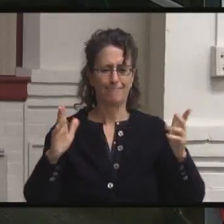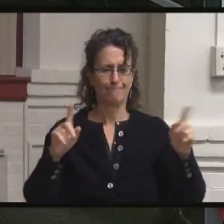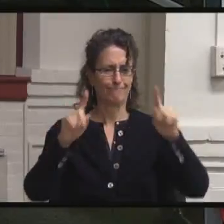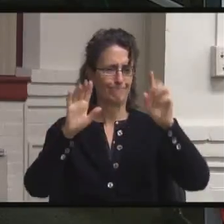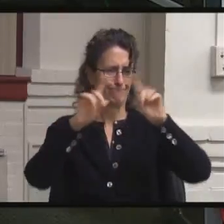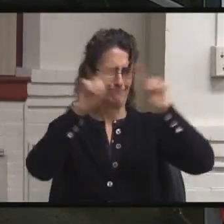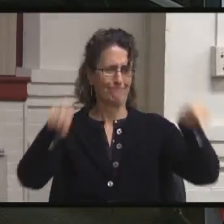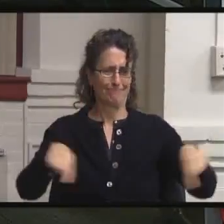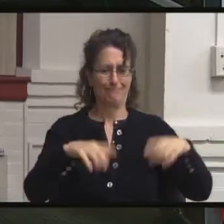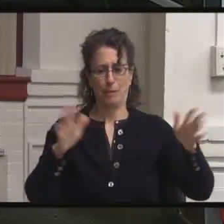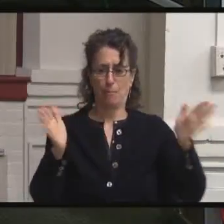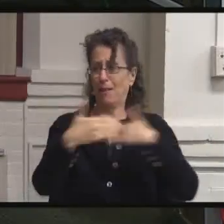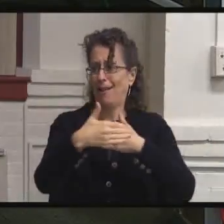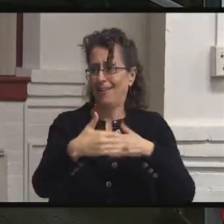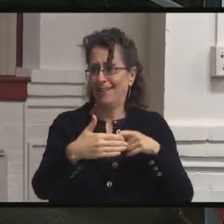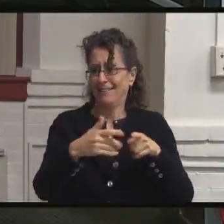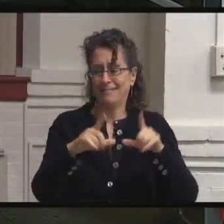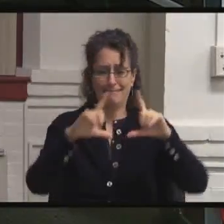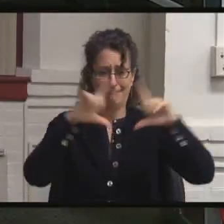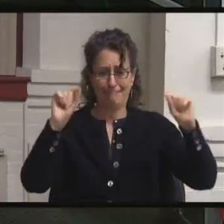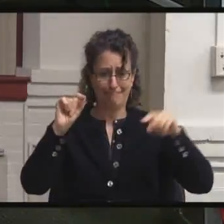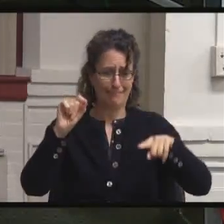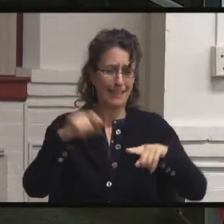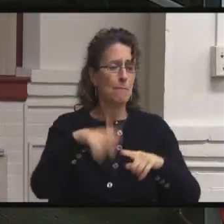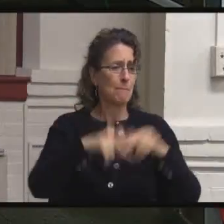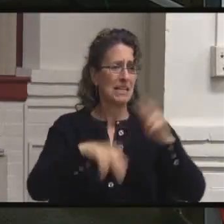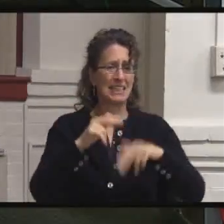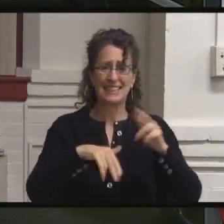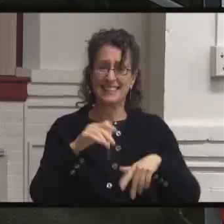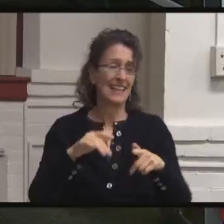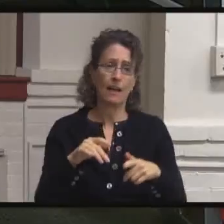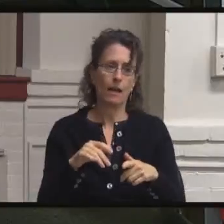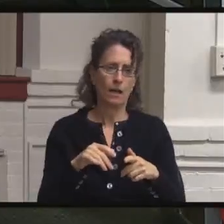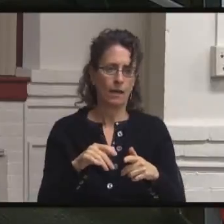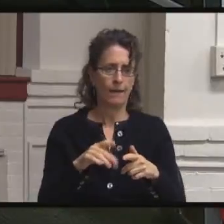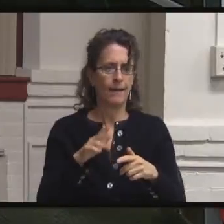be fertile ground for cost-effective